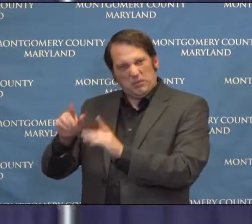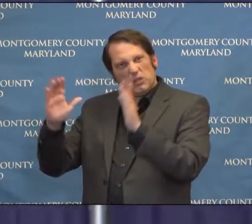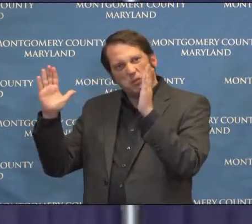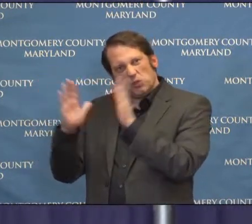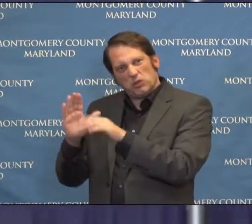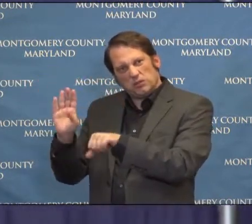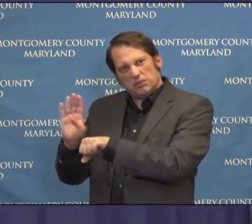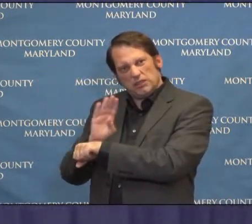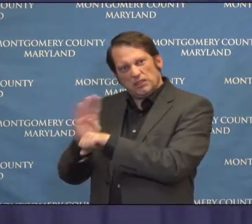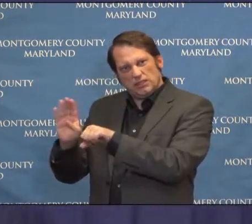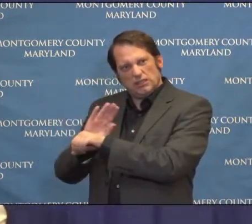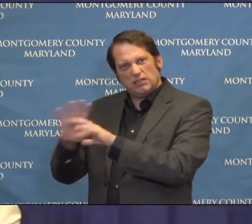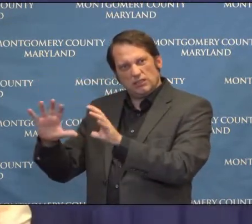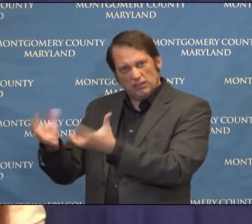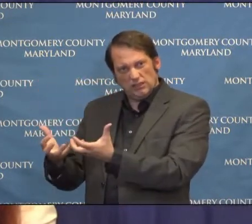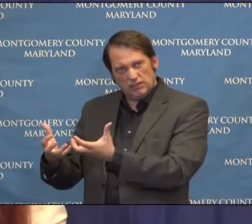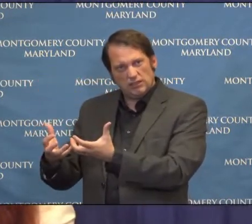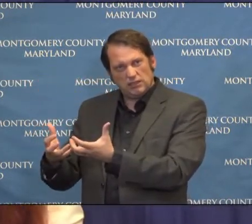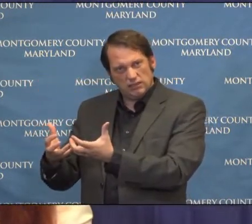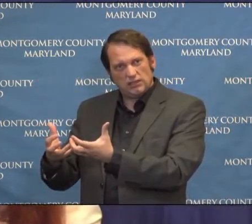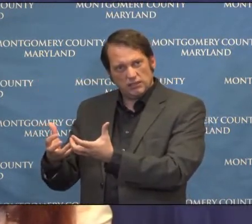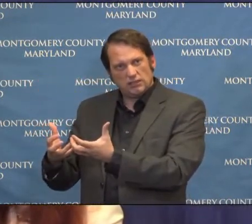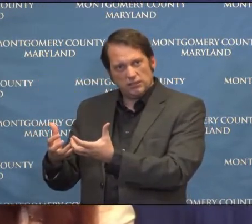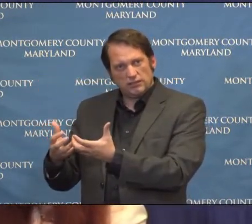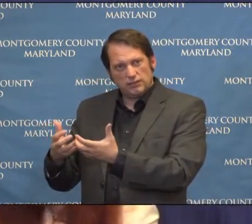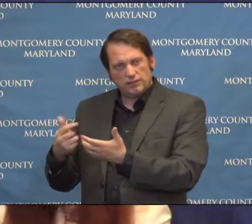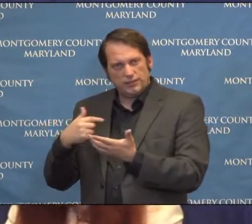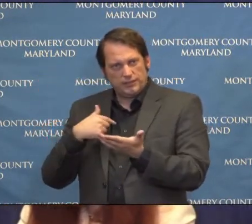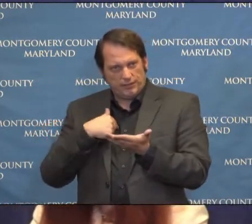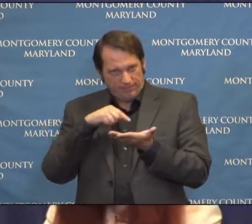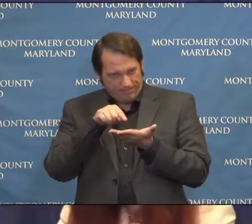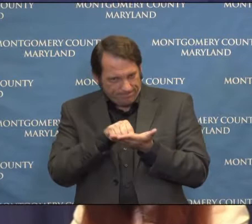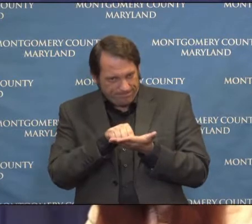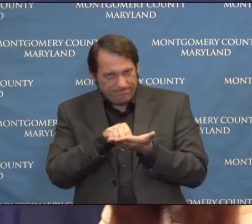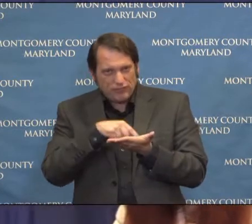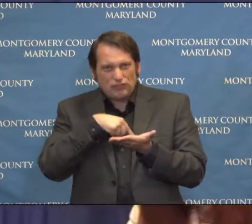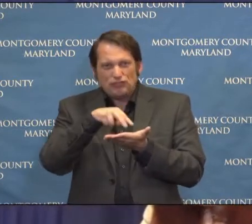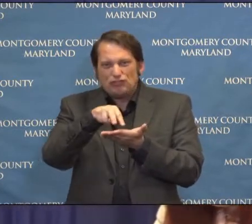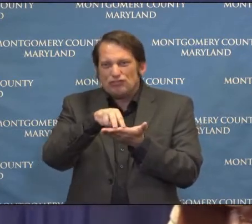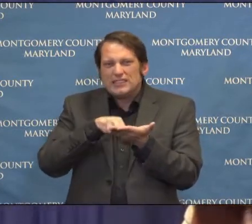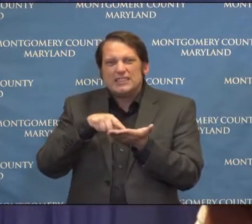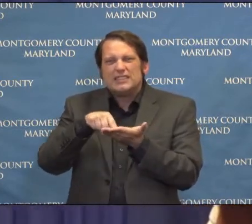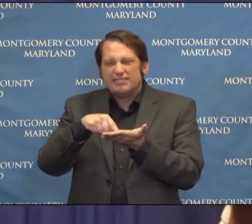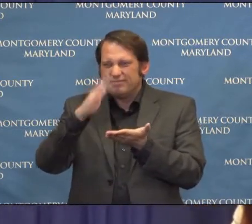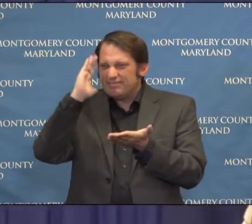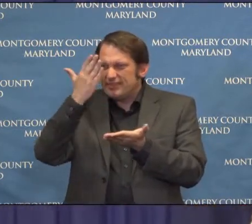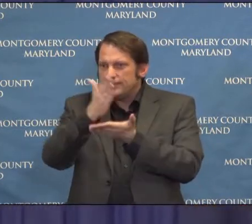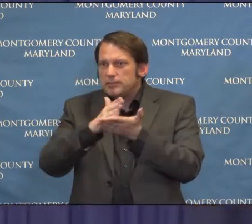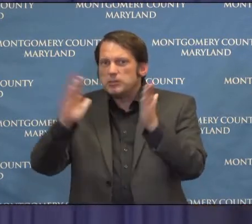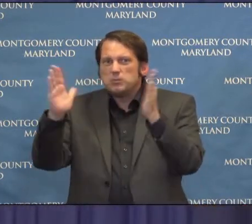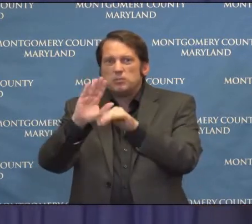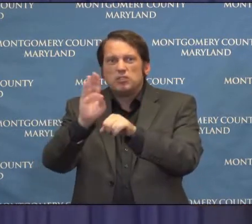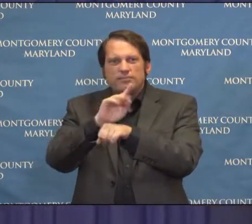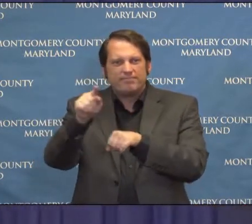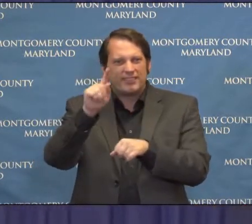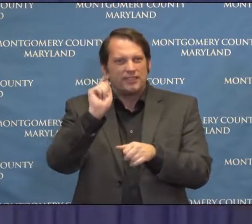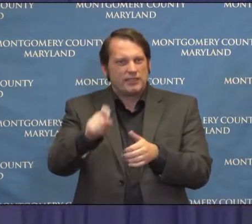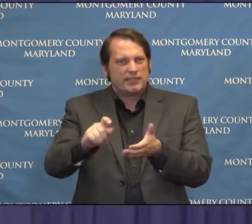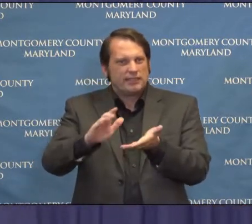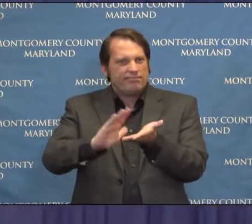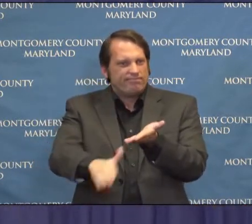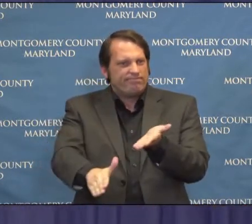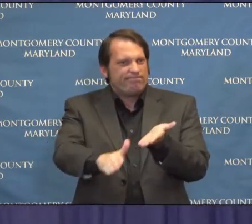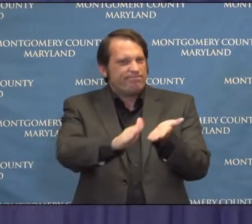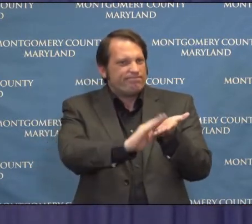lay off a number of employees. What benefits will they get through the county? How do they apply for unemployment? Are